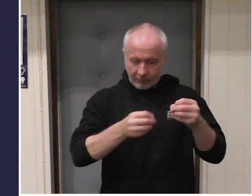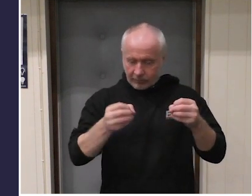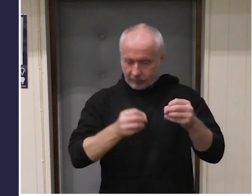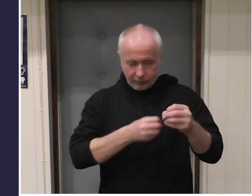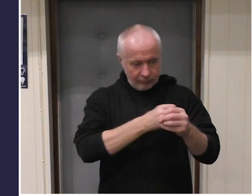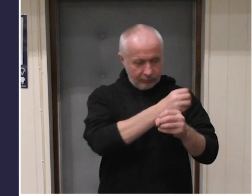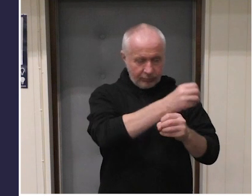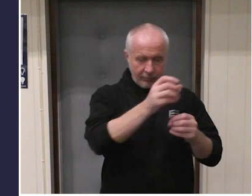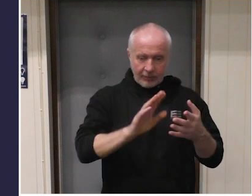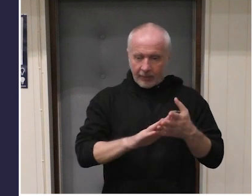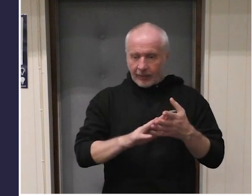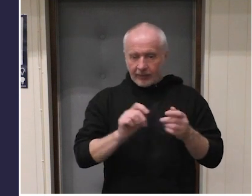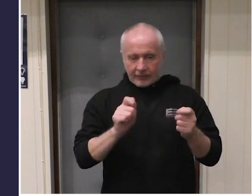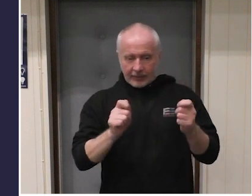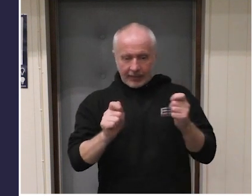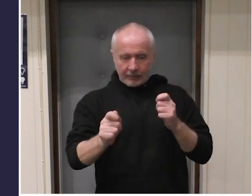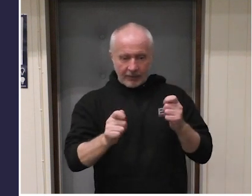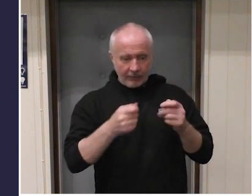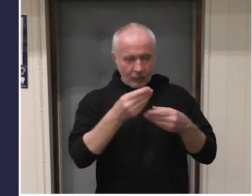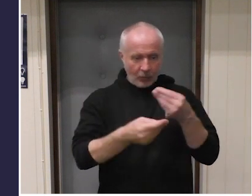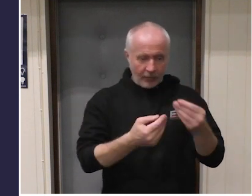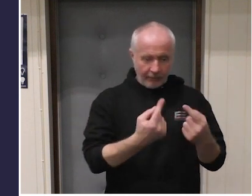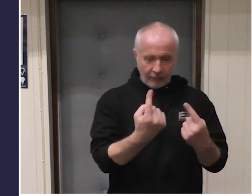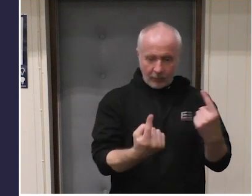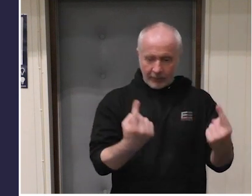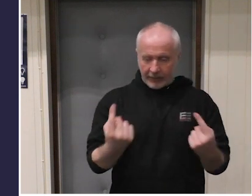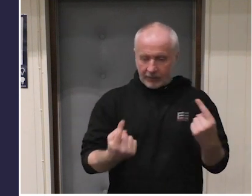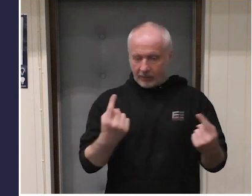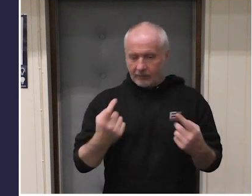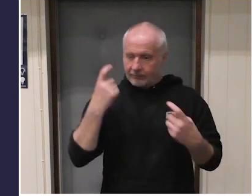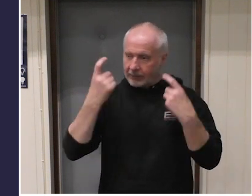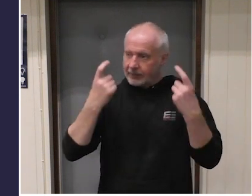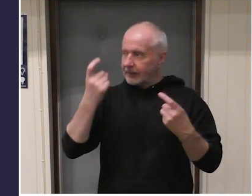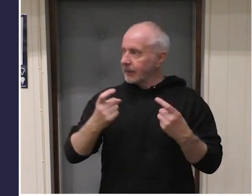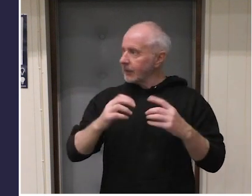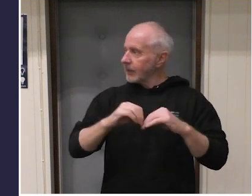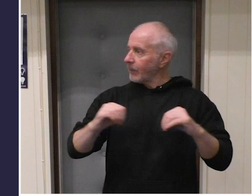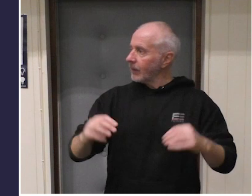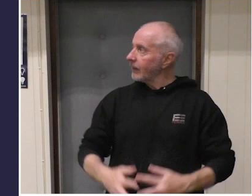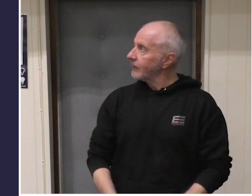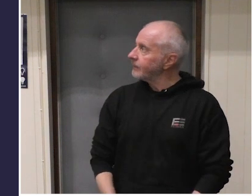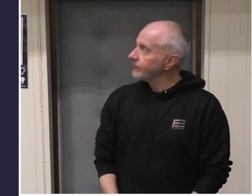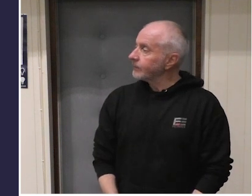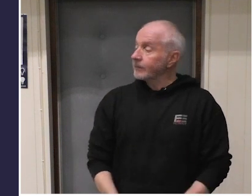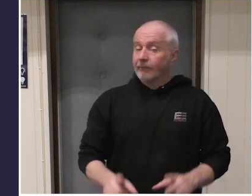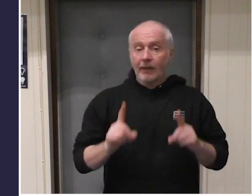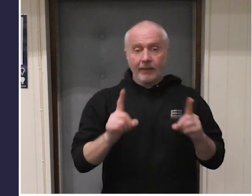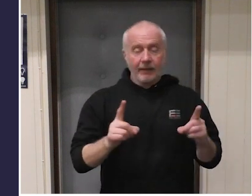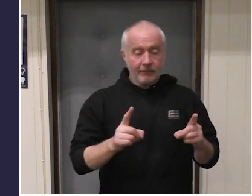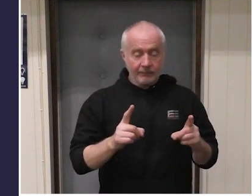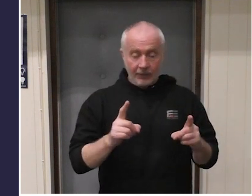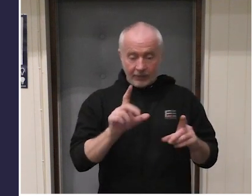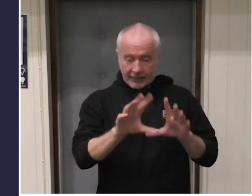proposing an adaptive story for each, considered separately. Trade-offs amongst competing selective